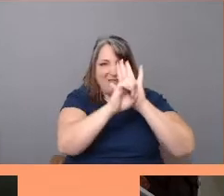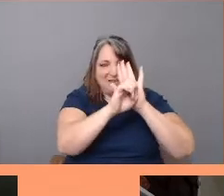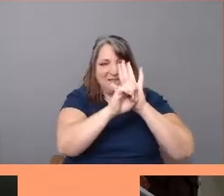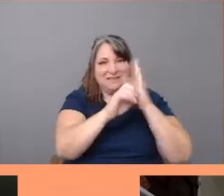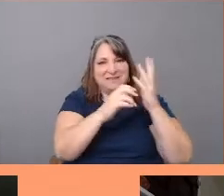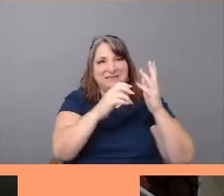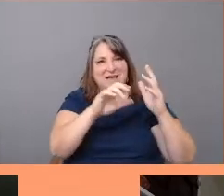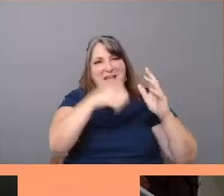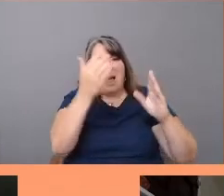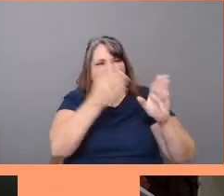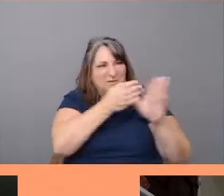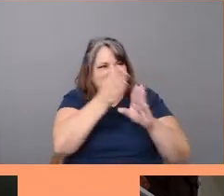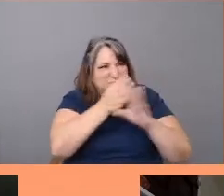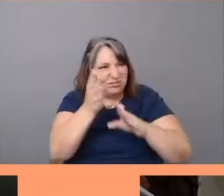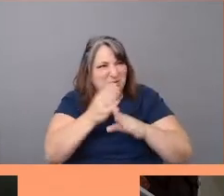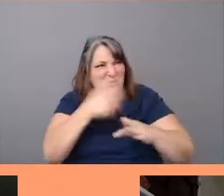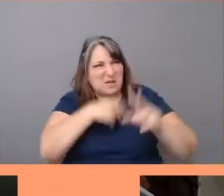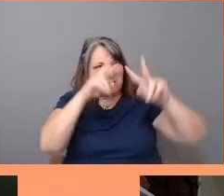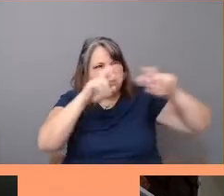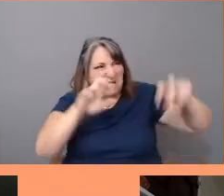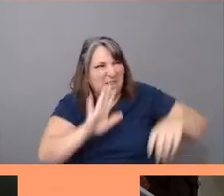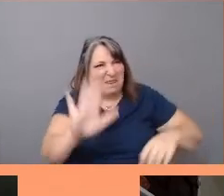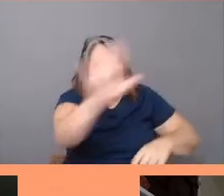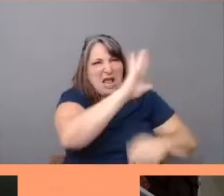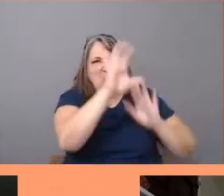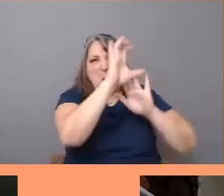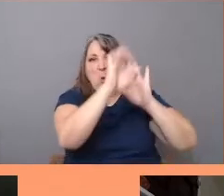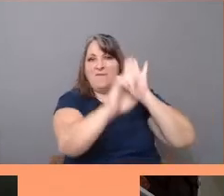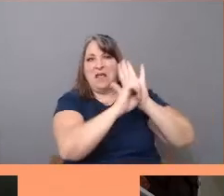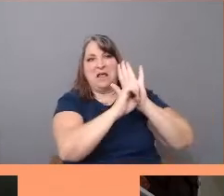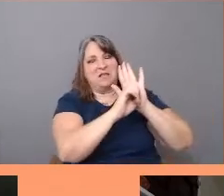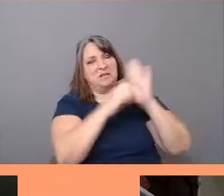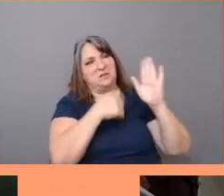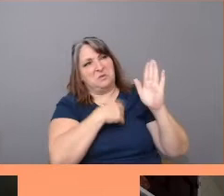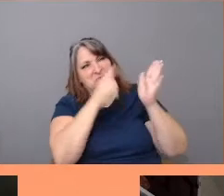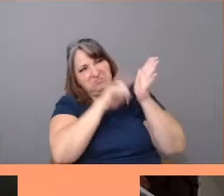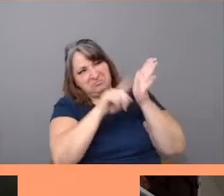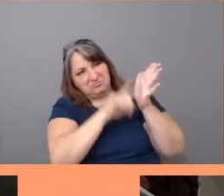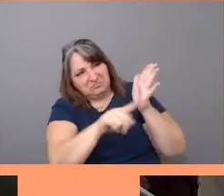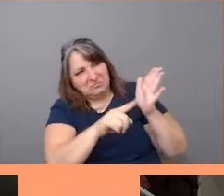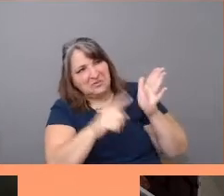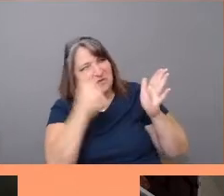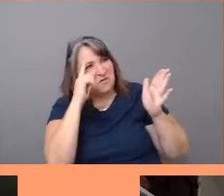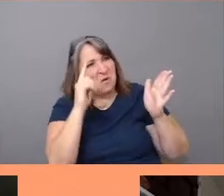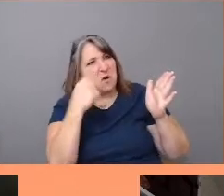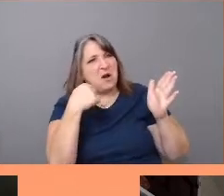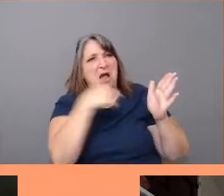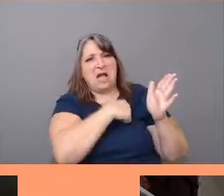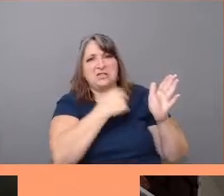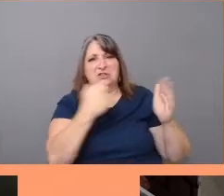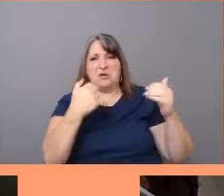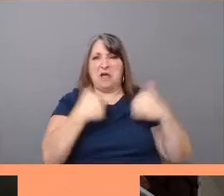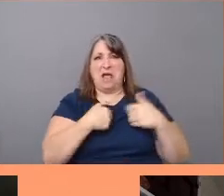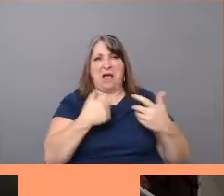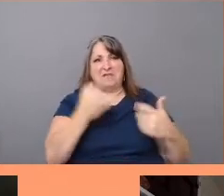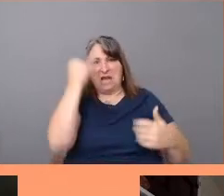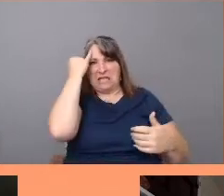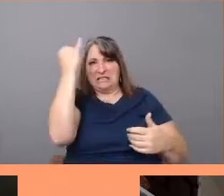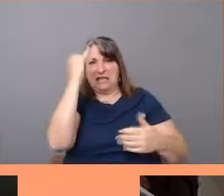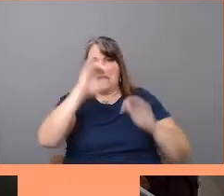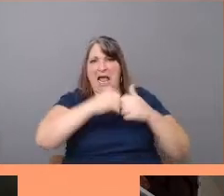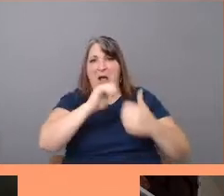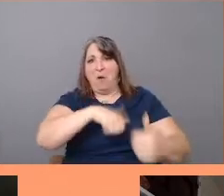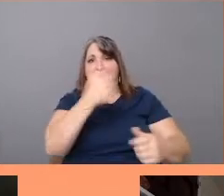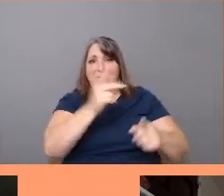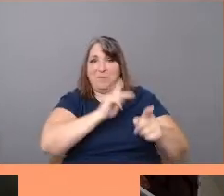frameworks from other disciplines and from other fields to give us a sense about how